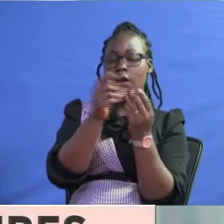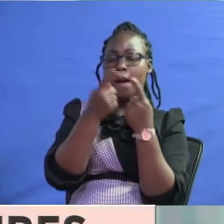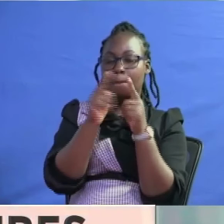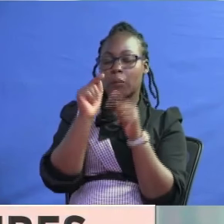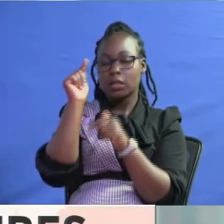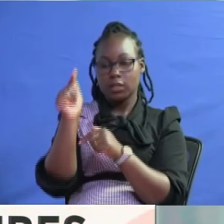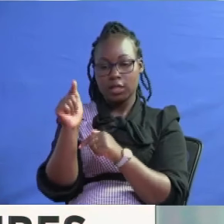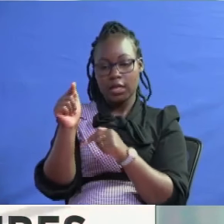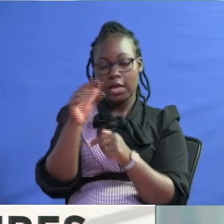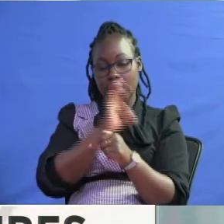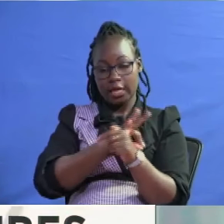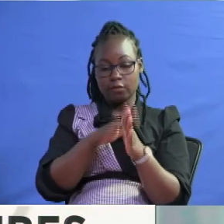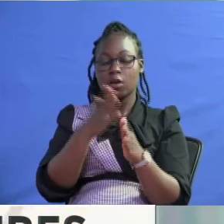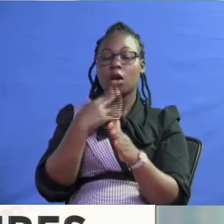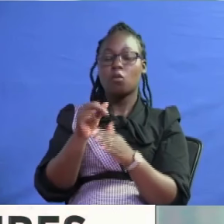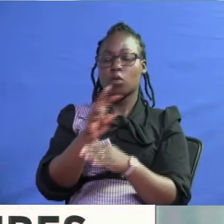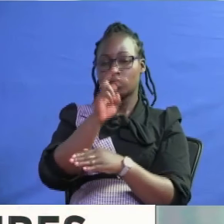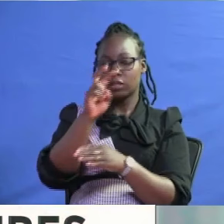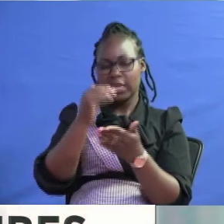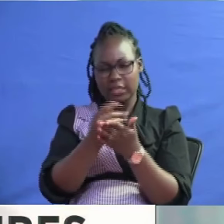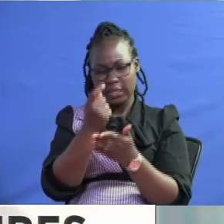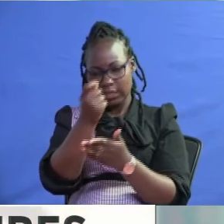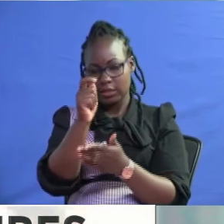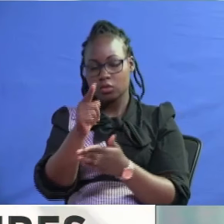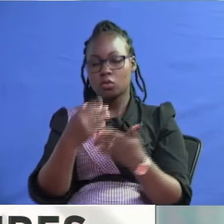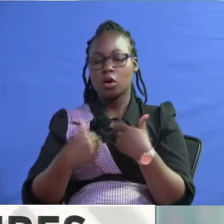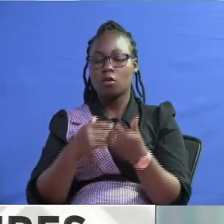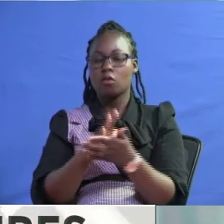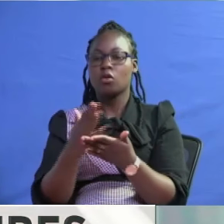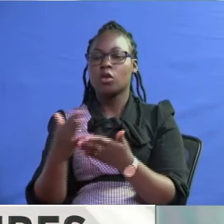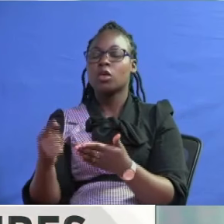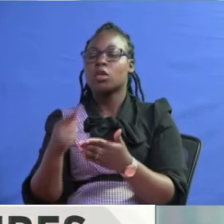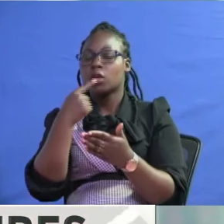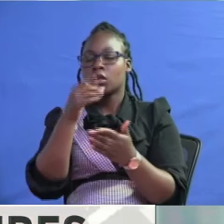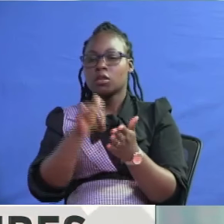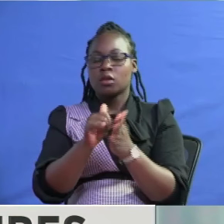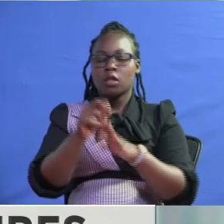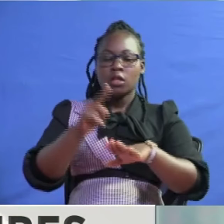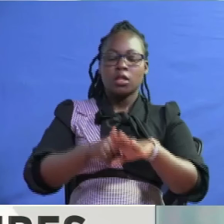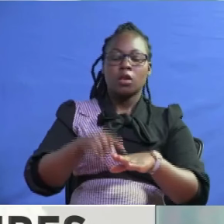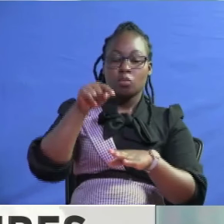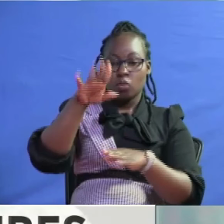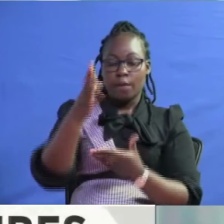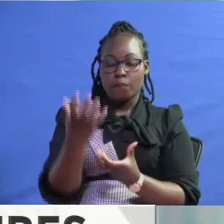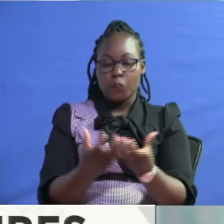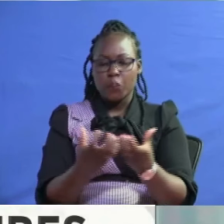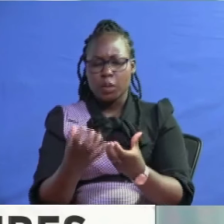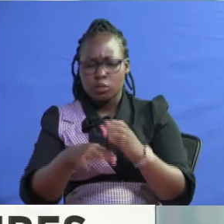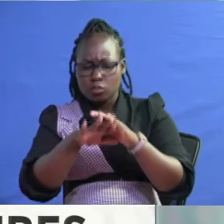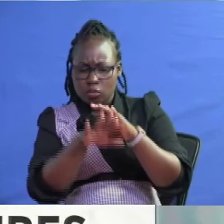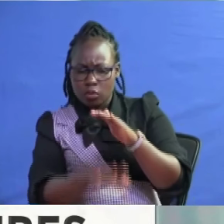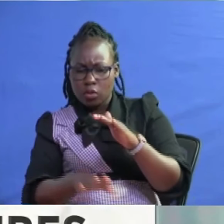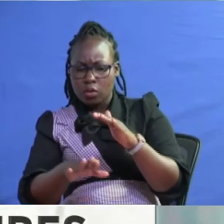me as an investor, I want to see at least you have something, so that just in case your business is going down, I know also you're also